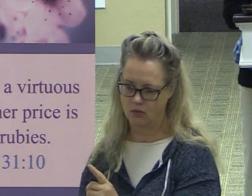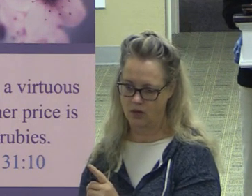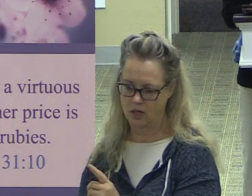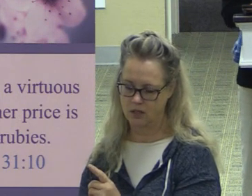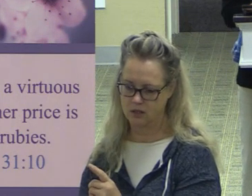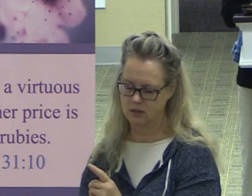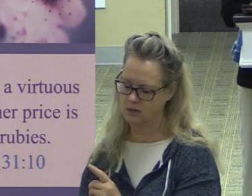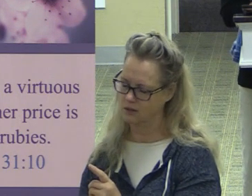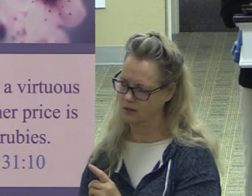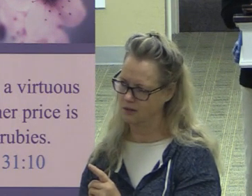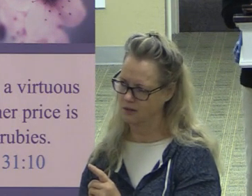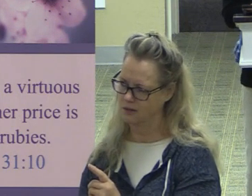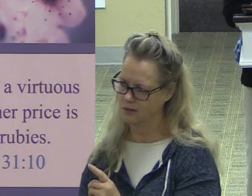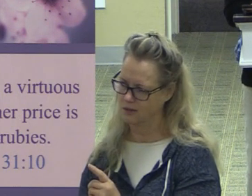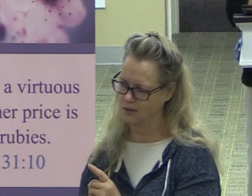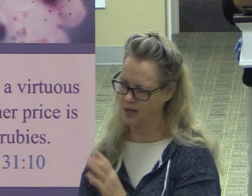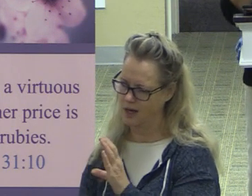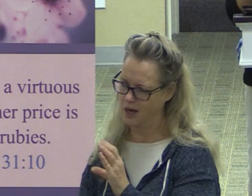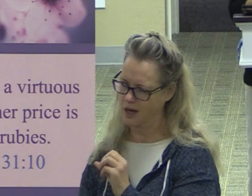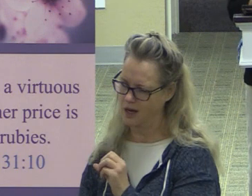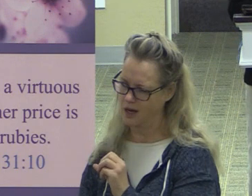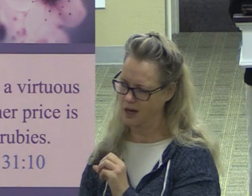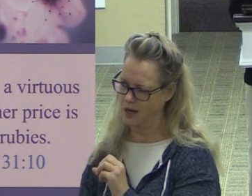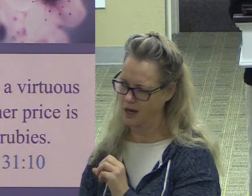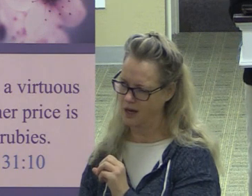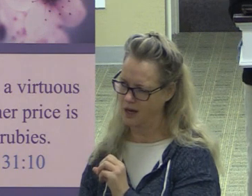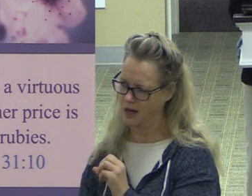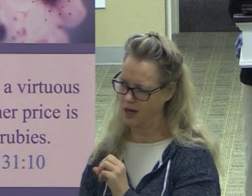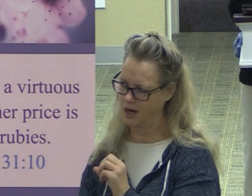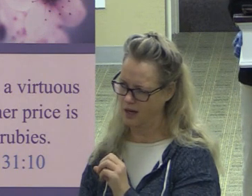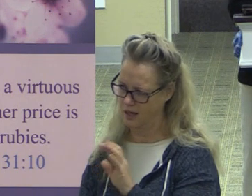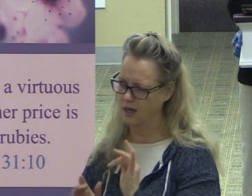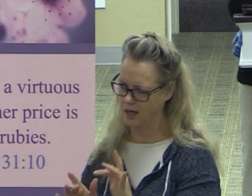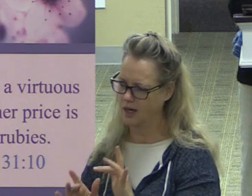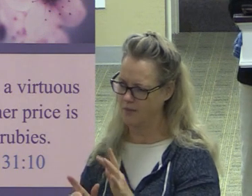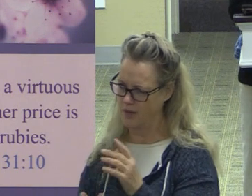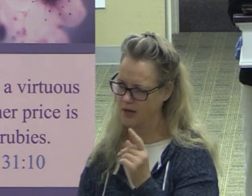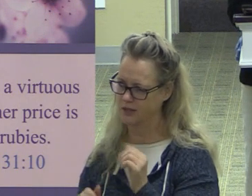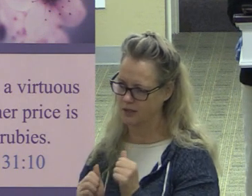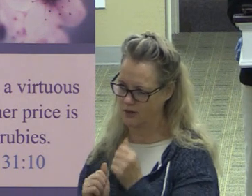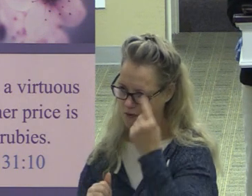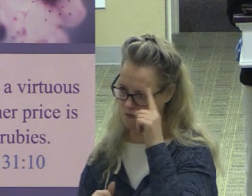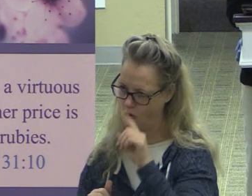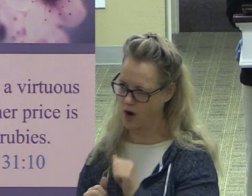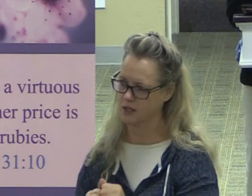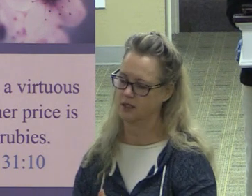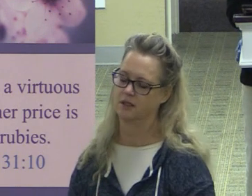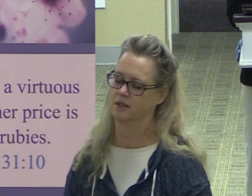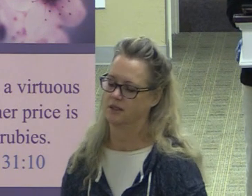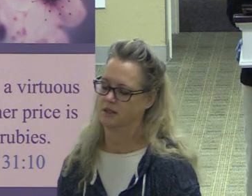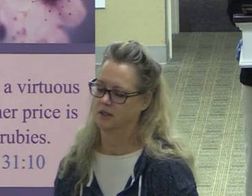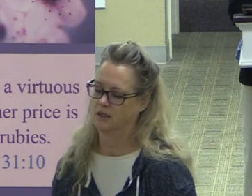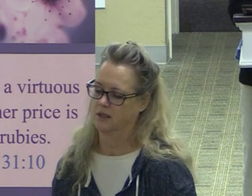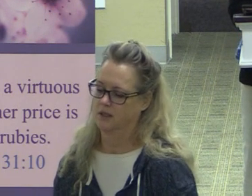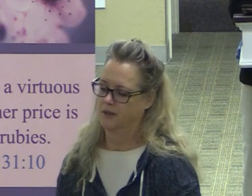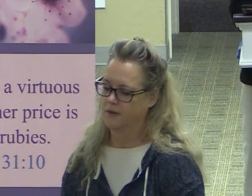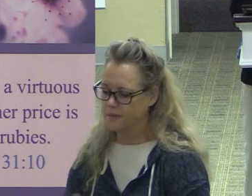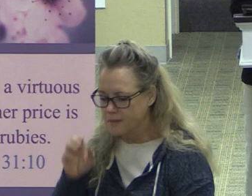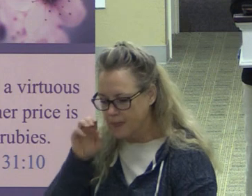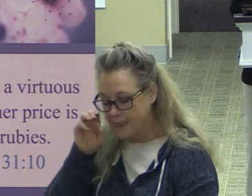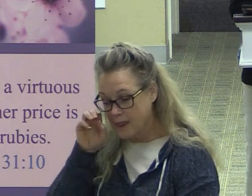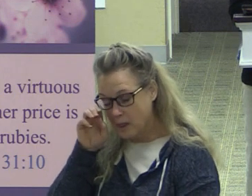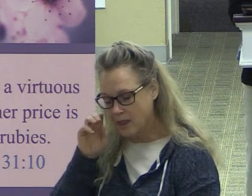us. Our flesh is tainted with all these different feelings about